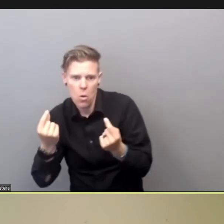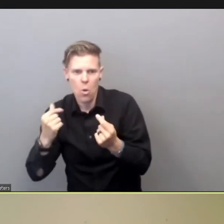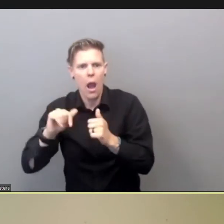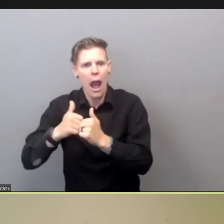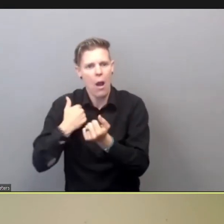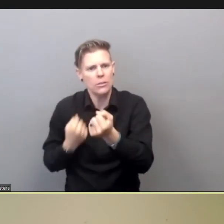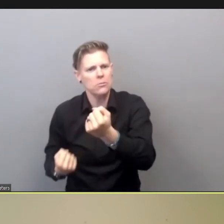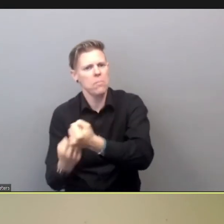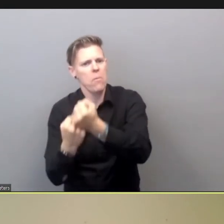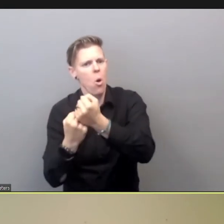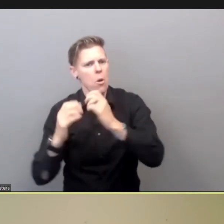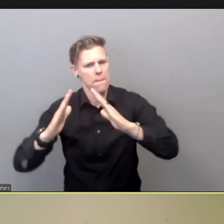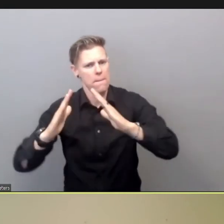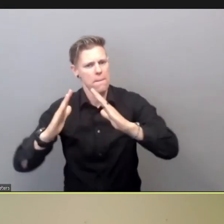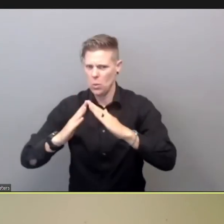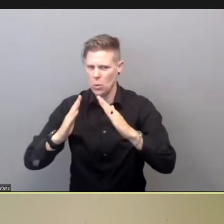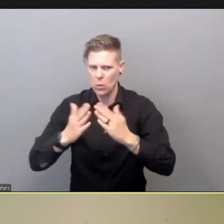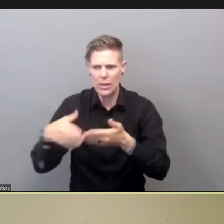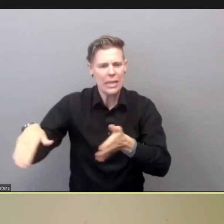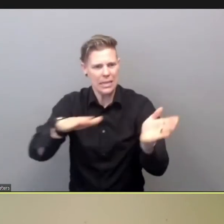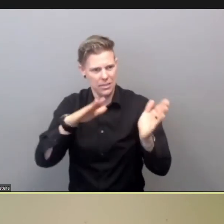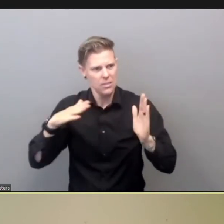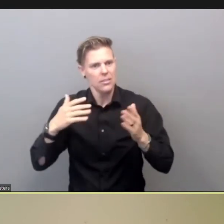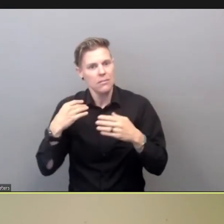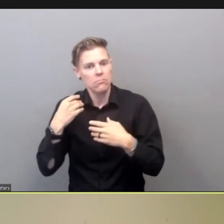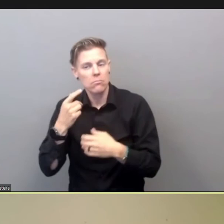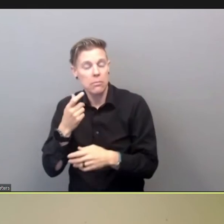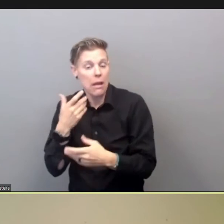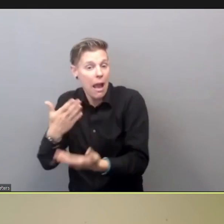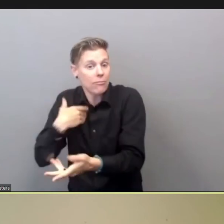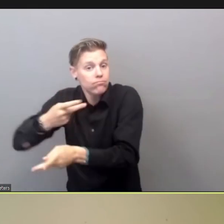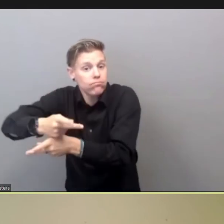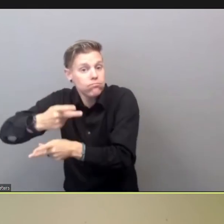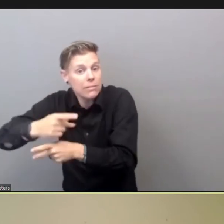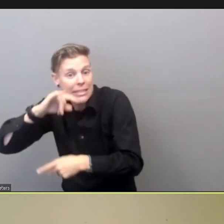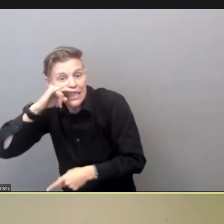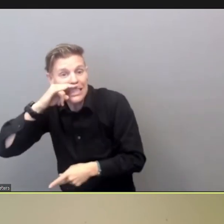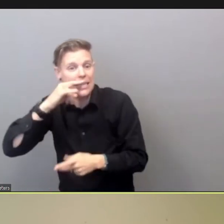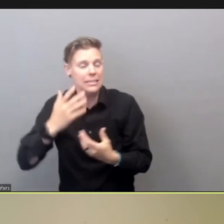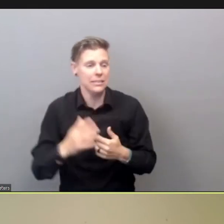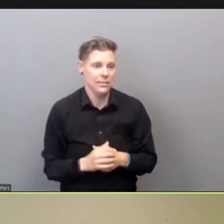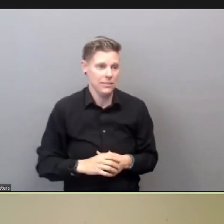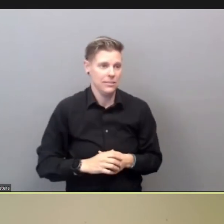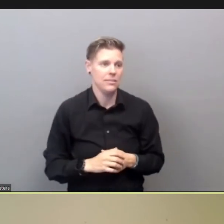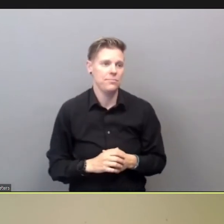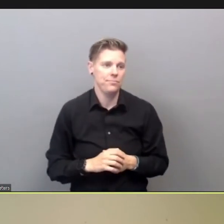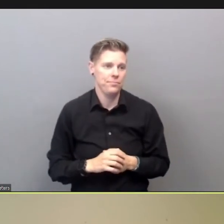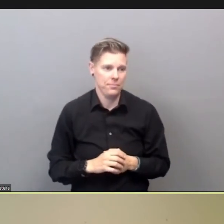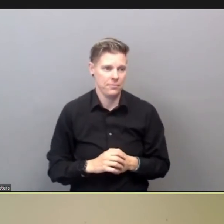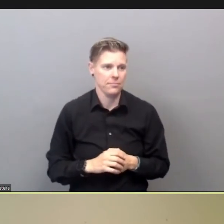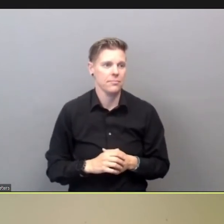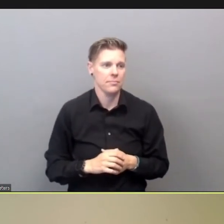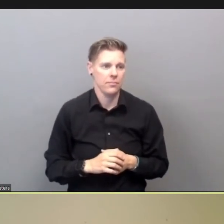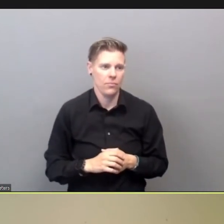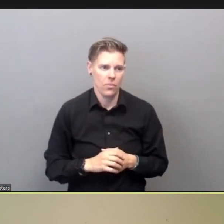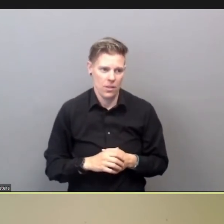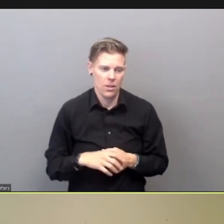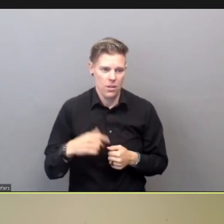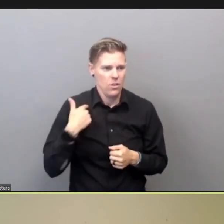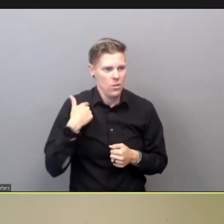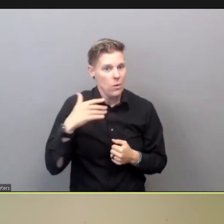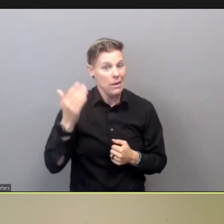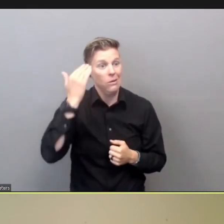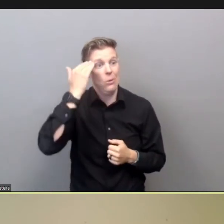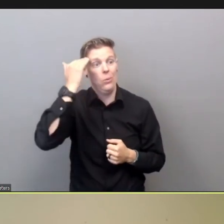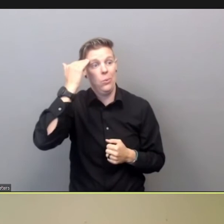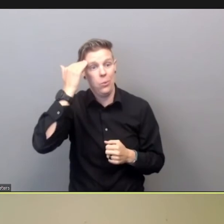their ability to provide childcare assistance to workers. And we also know that the pandemic, which prompted a